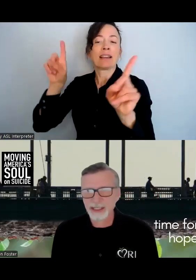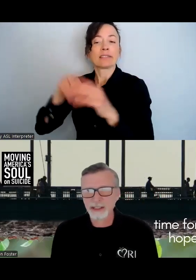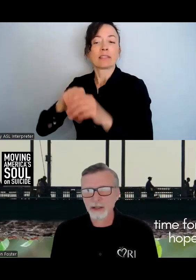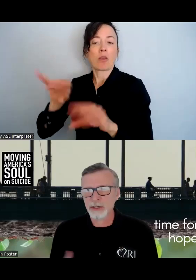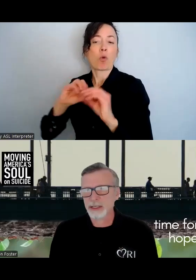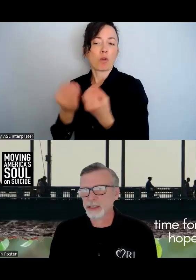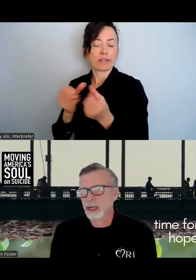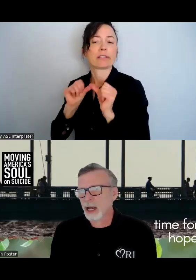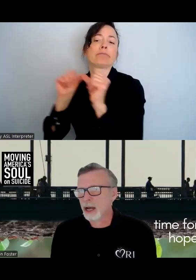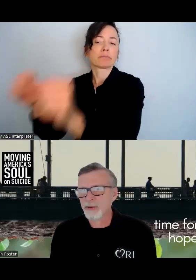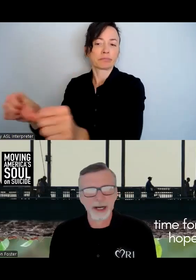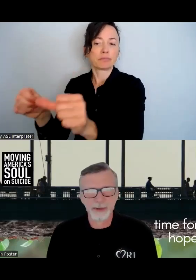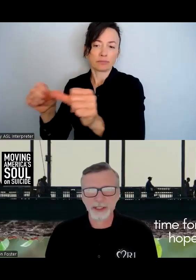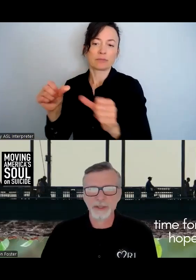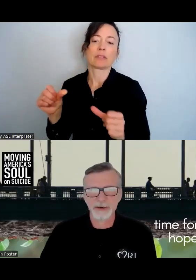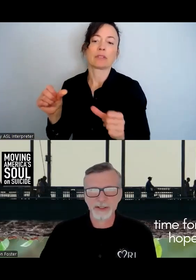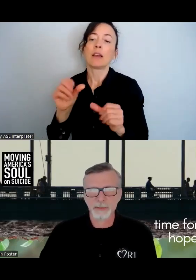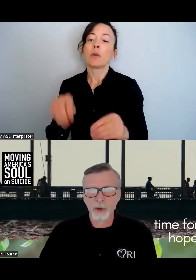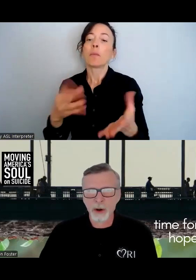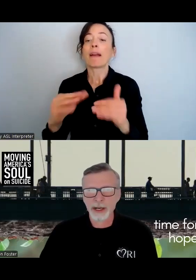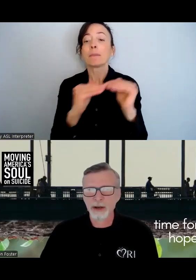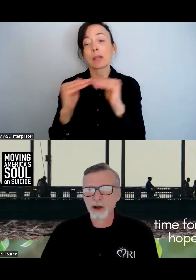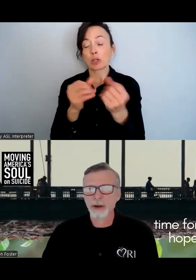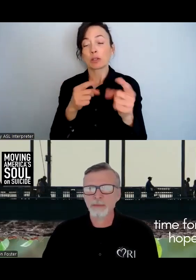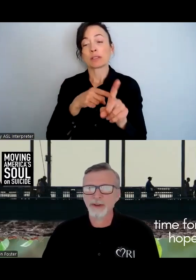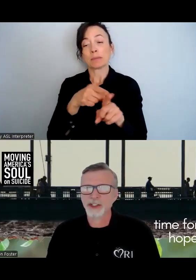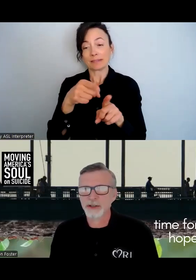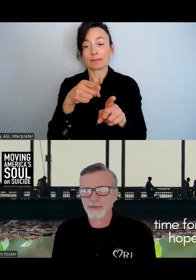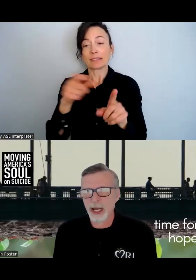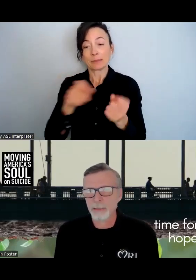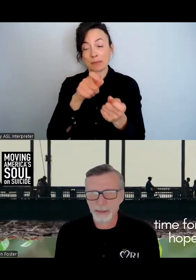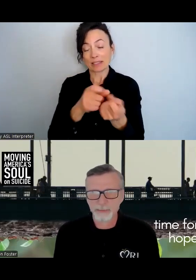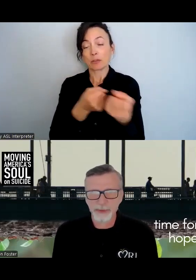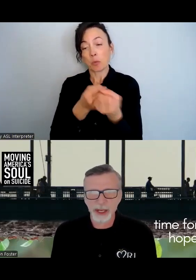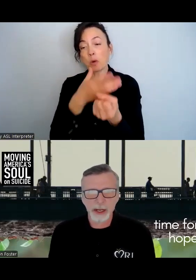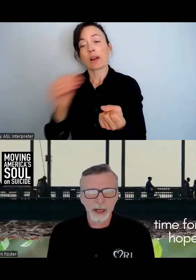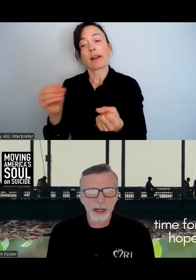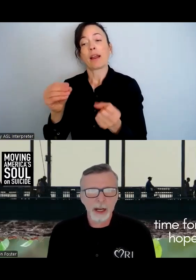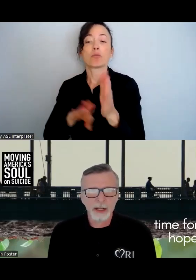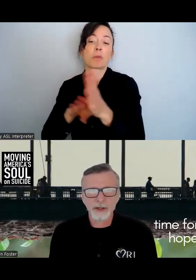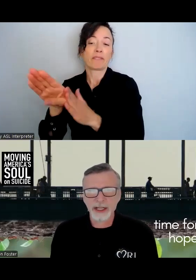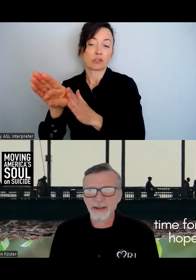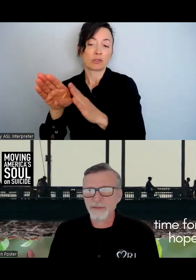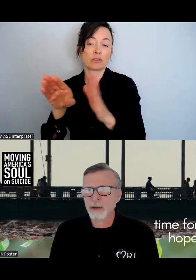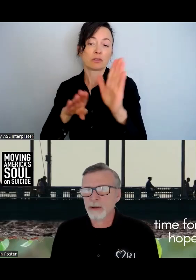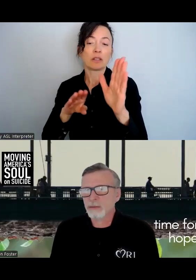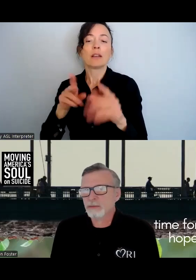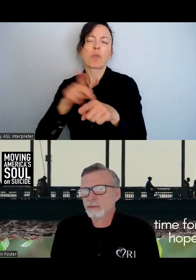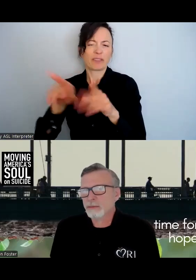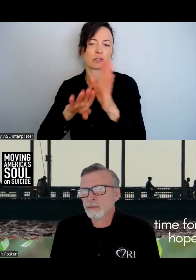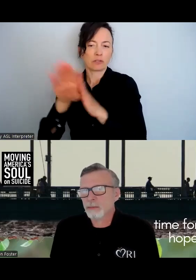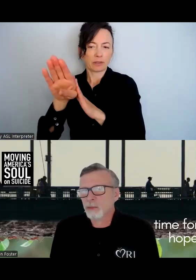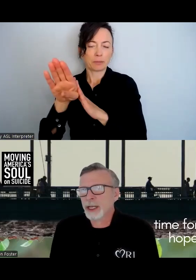And this includes providing peer-specific support and ongoing professional development so that they